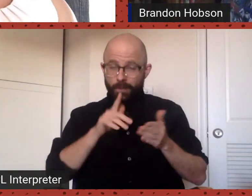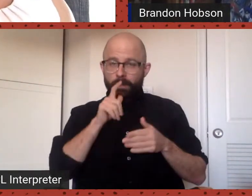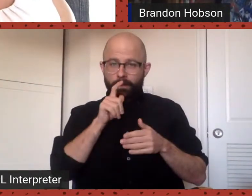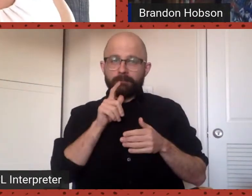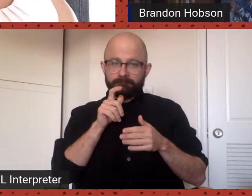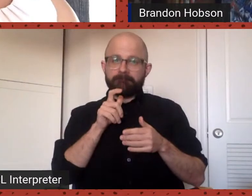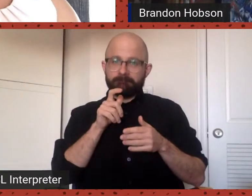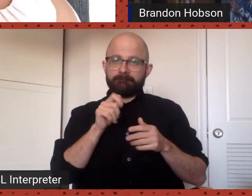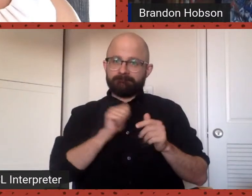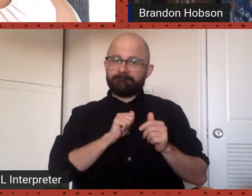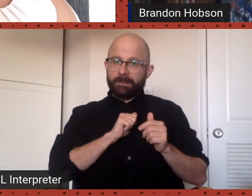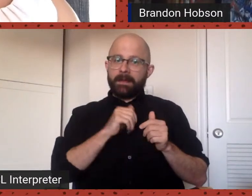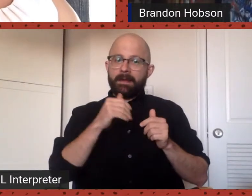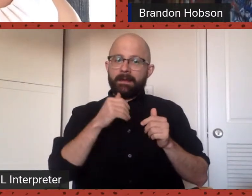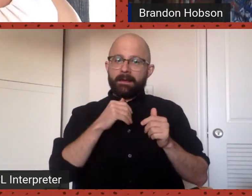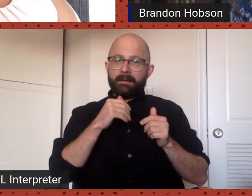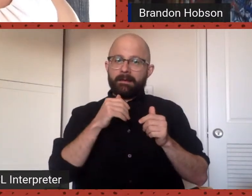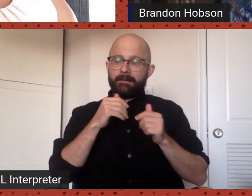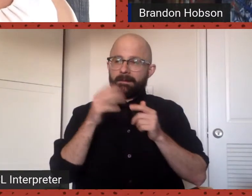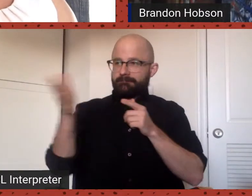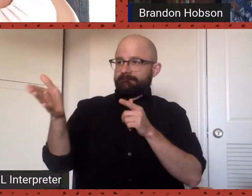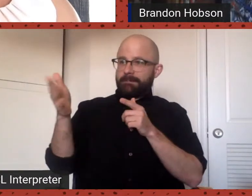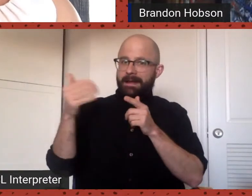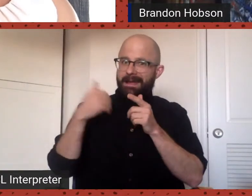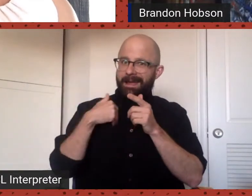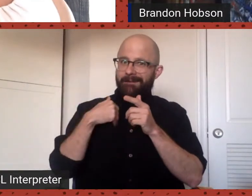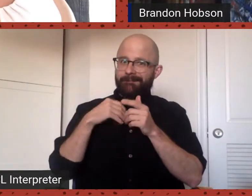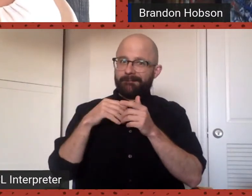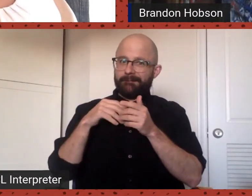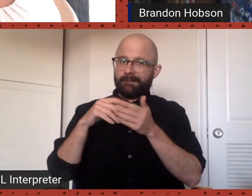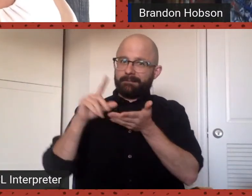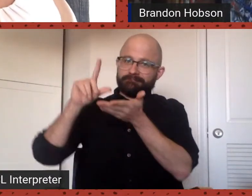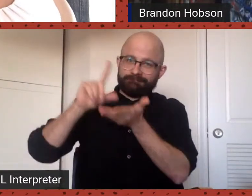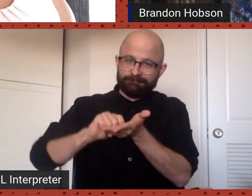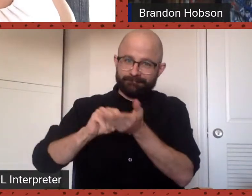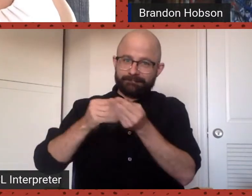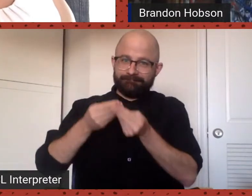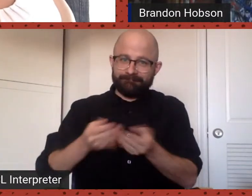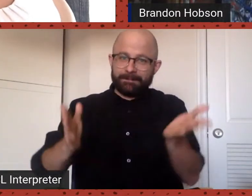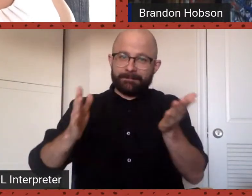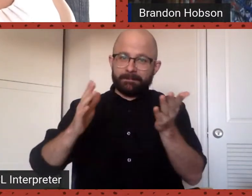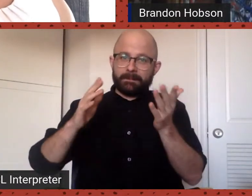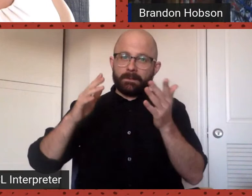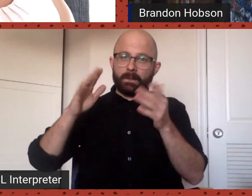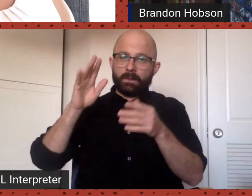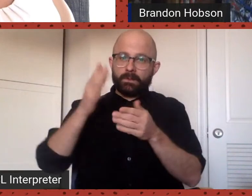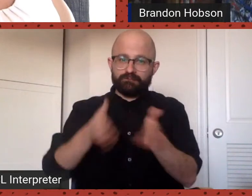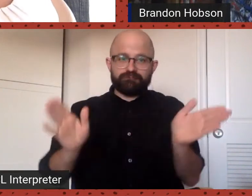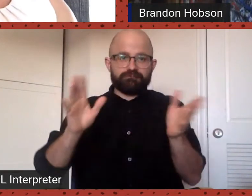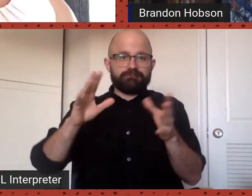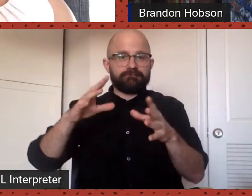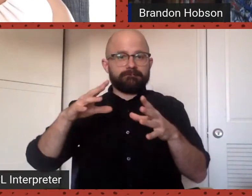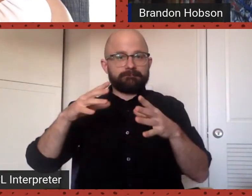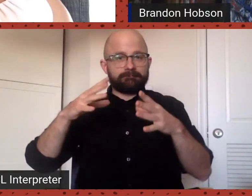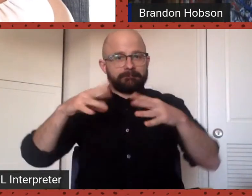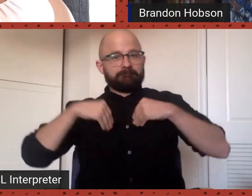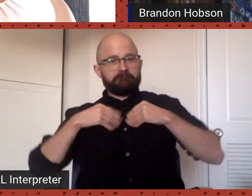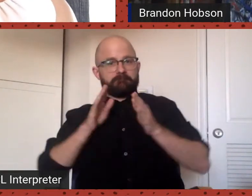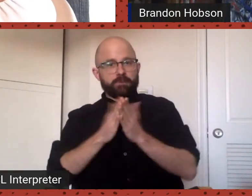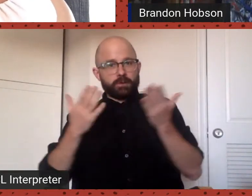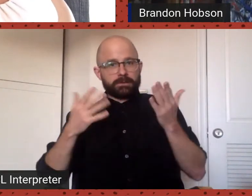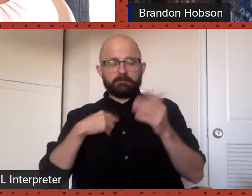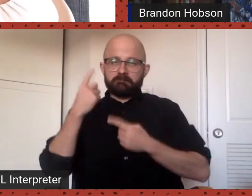of widely acclaimed books, I'm really interested in how you're engaged in this process as